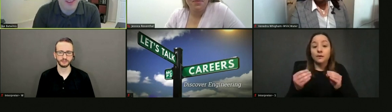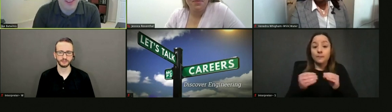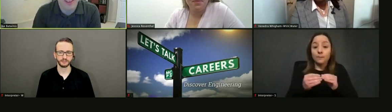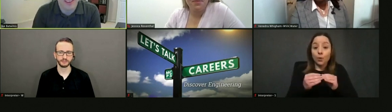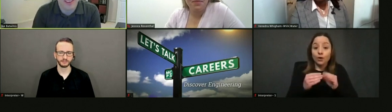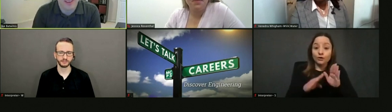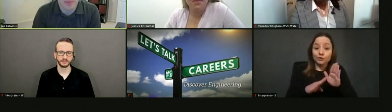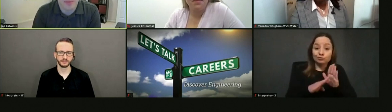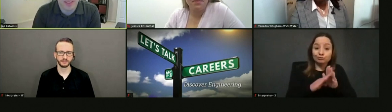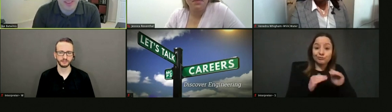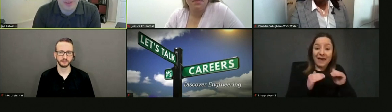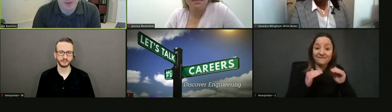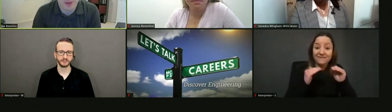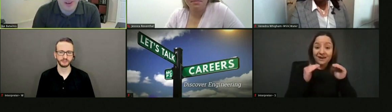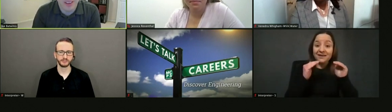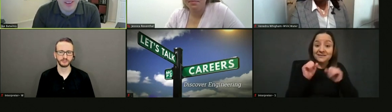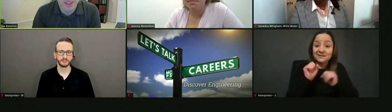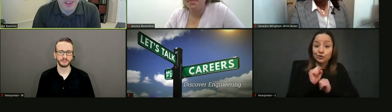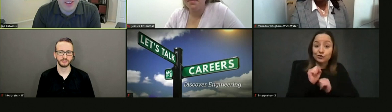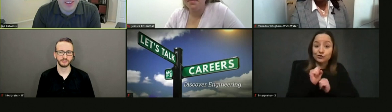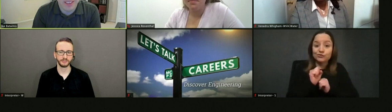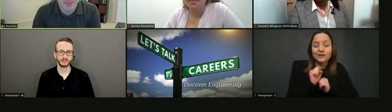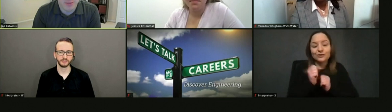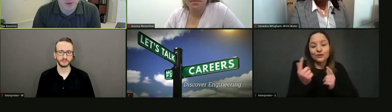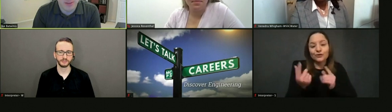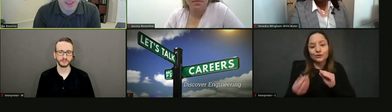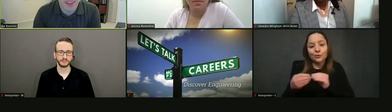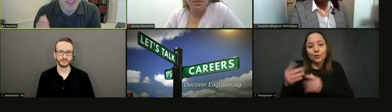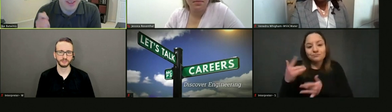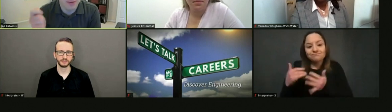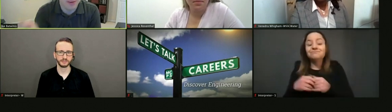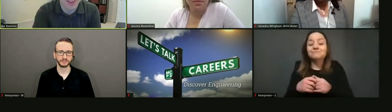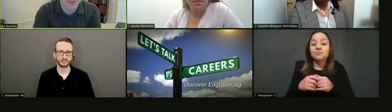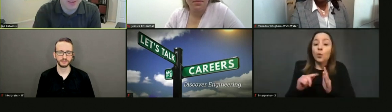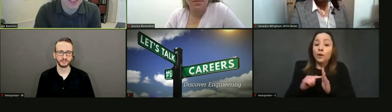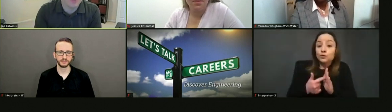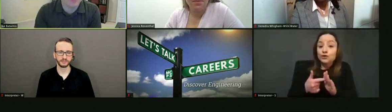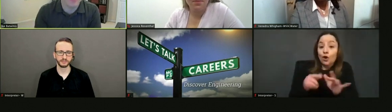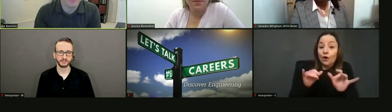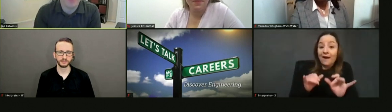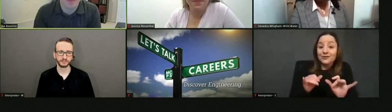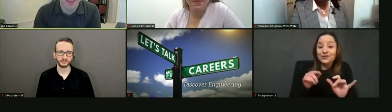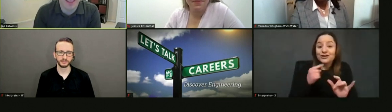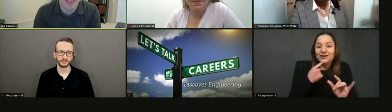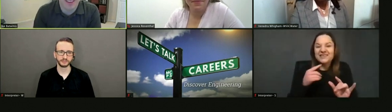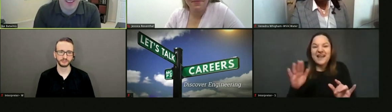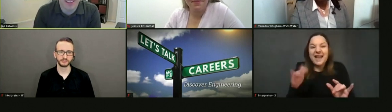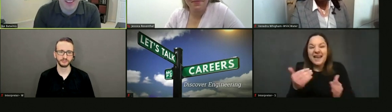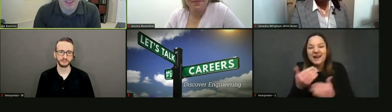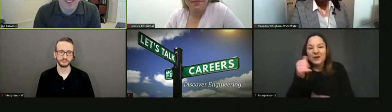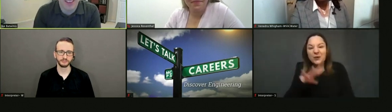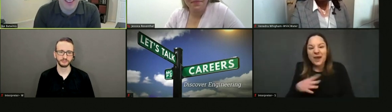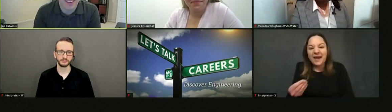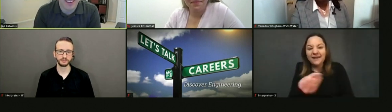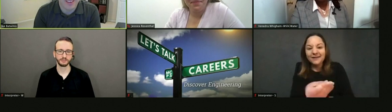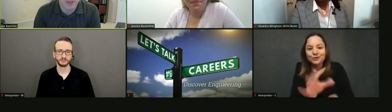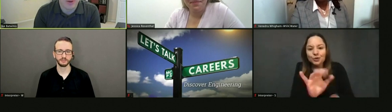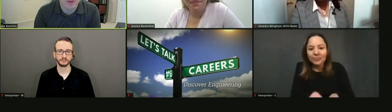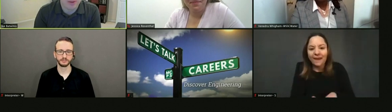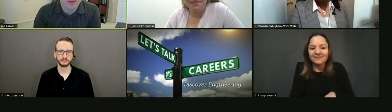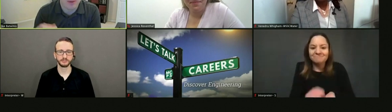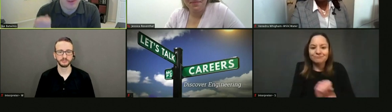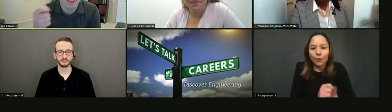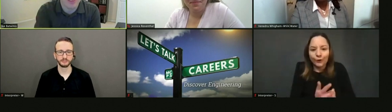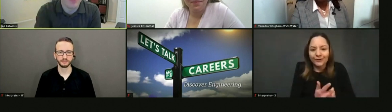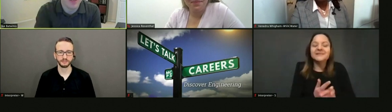yourself. When you start out in engineering, it's more of like, hey, you new guy, do this. And then later on that you